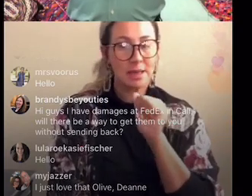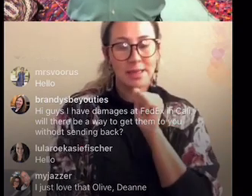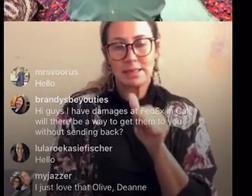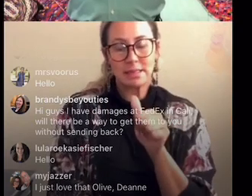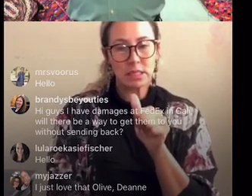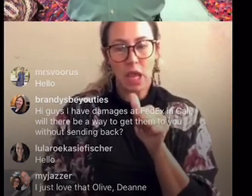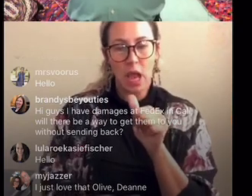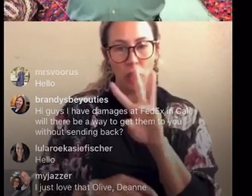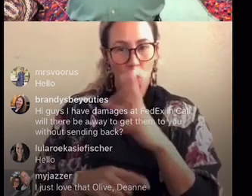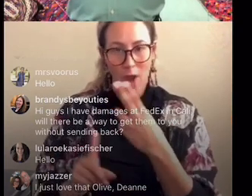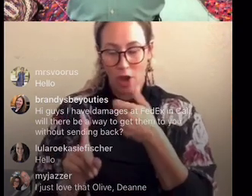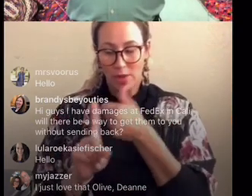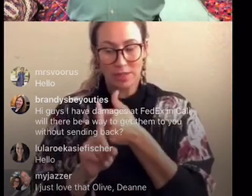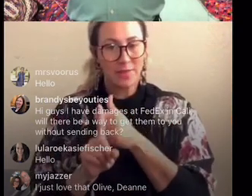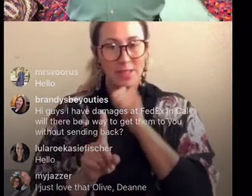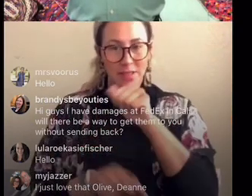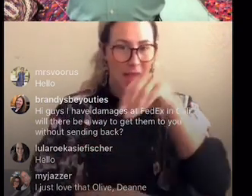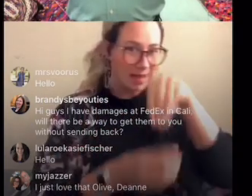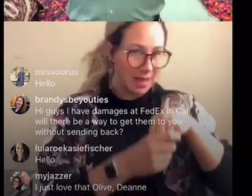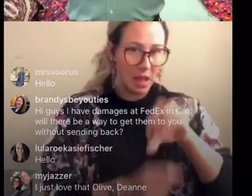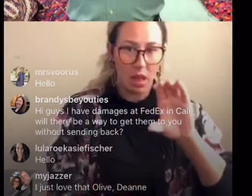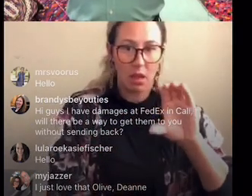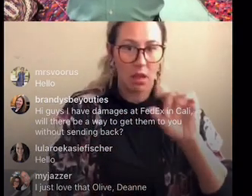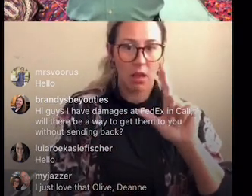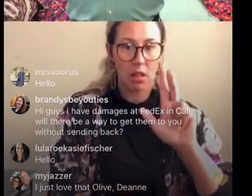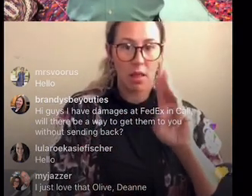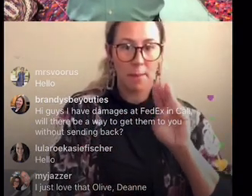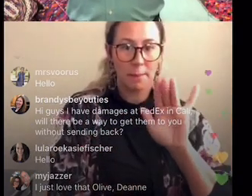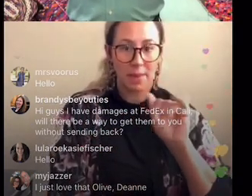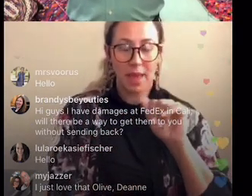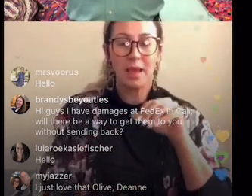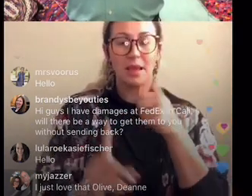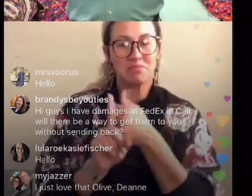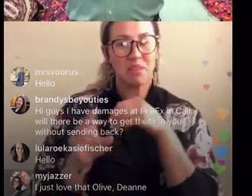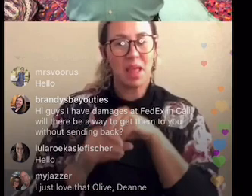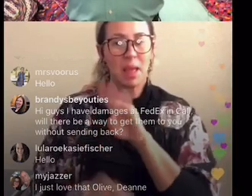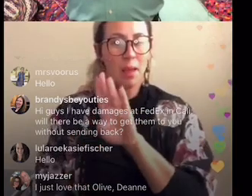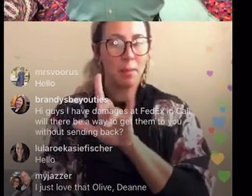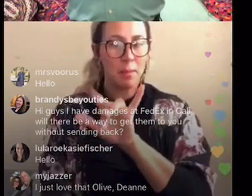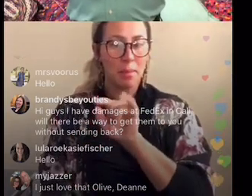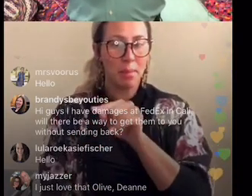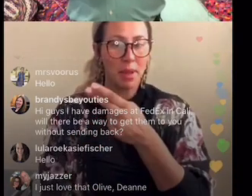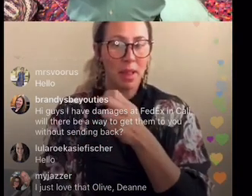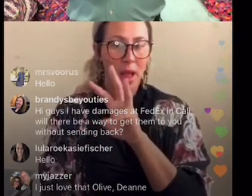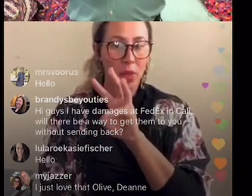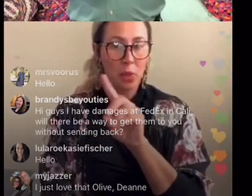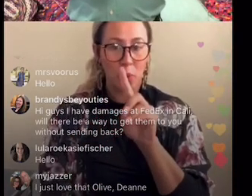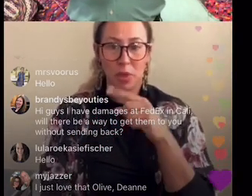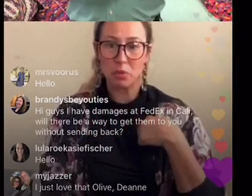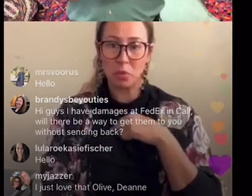the warehouse isn't actually in Columbia, it's in Blythewood. But we haven't heard anything